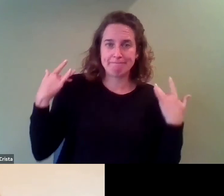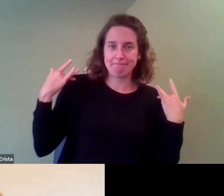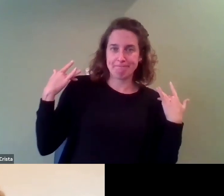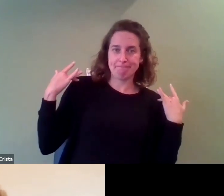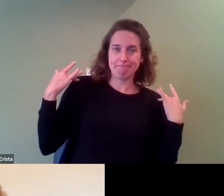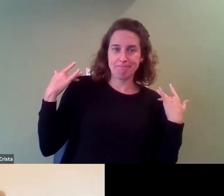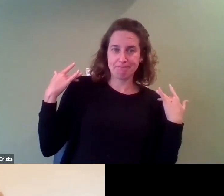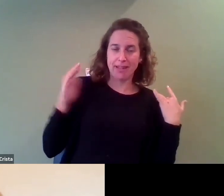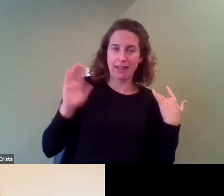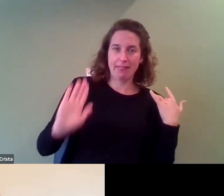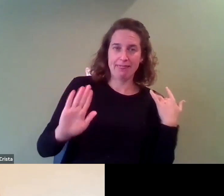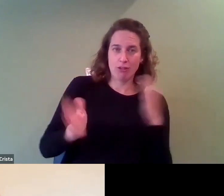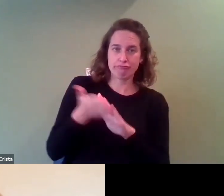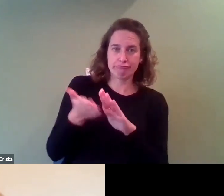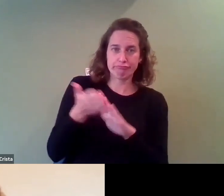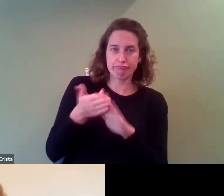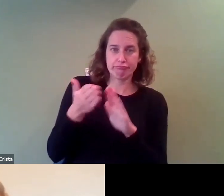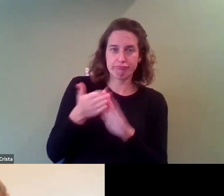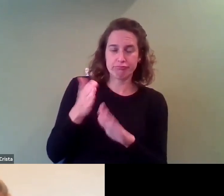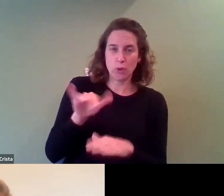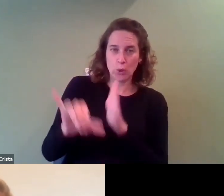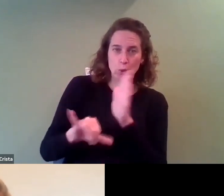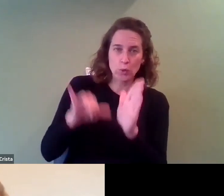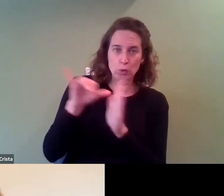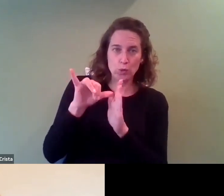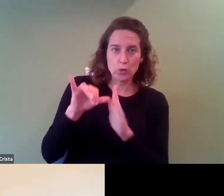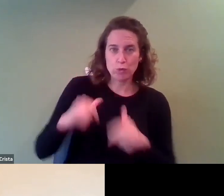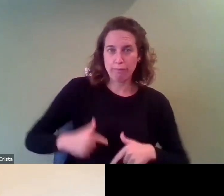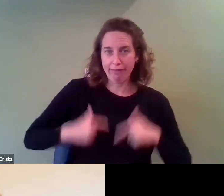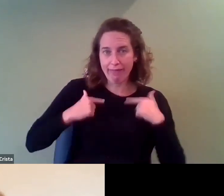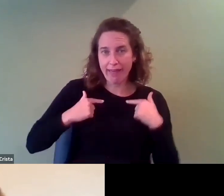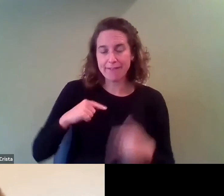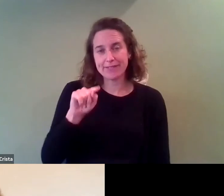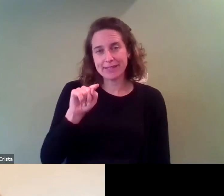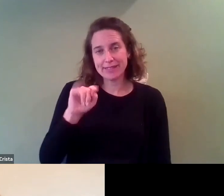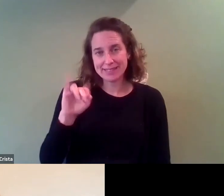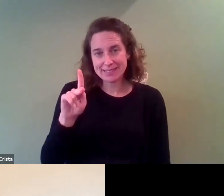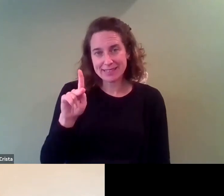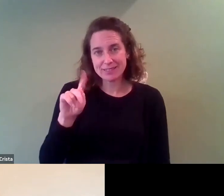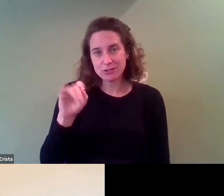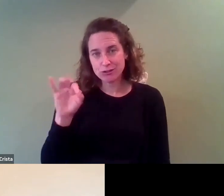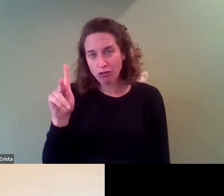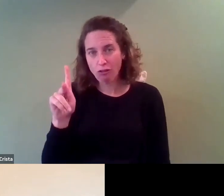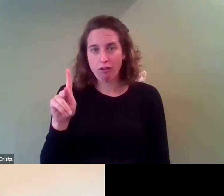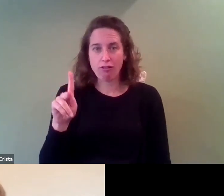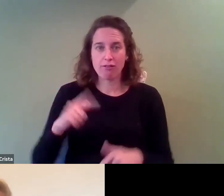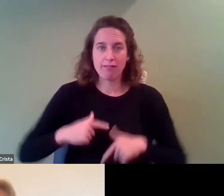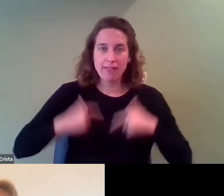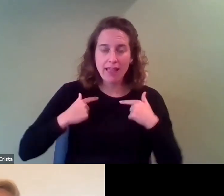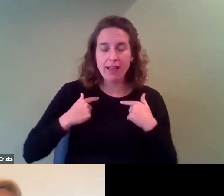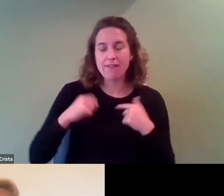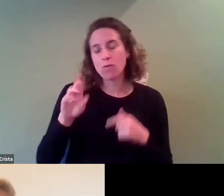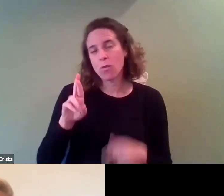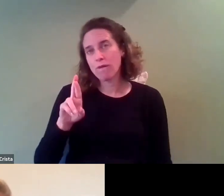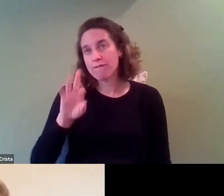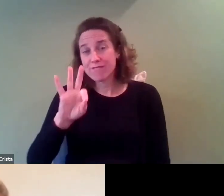from their life on YouTube or TikTok or you know, Facebook, because we feel like, oh, they're so